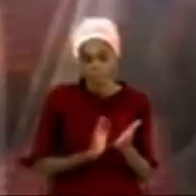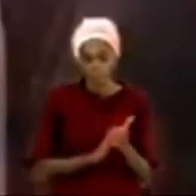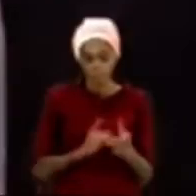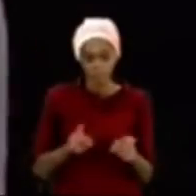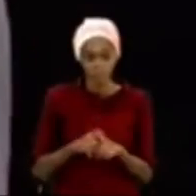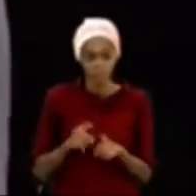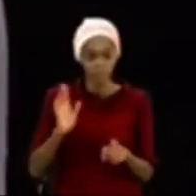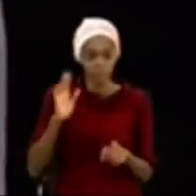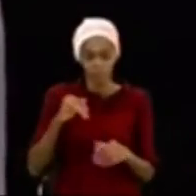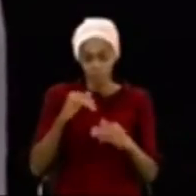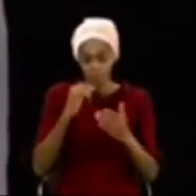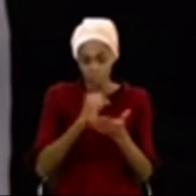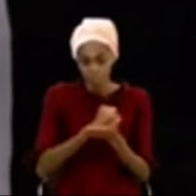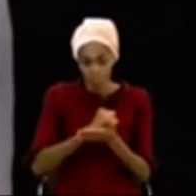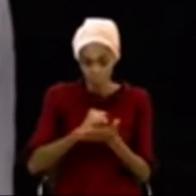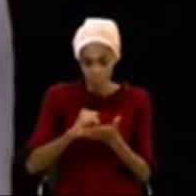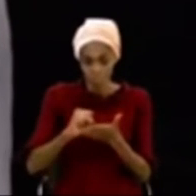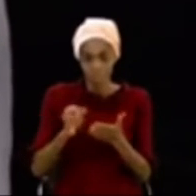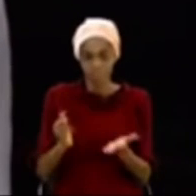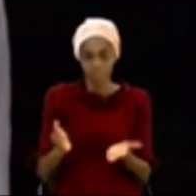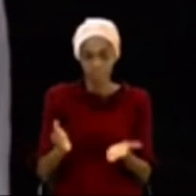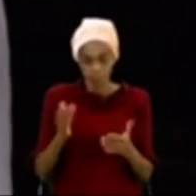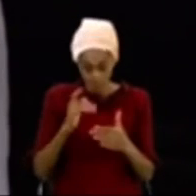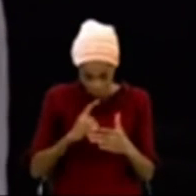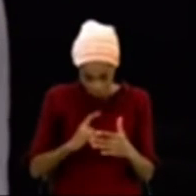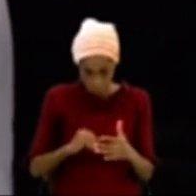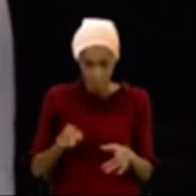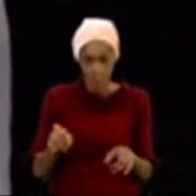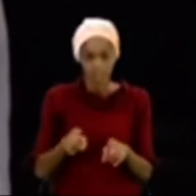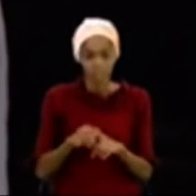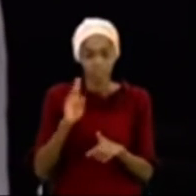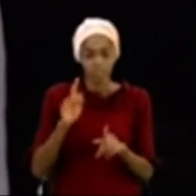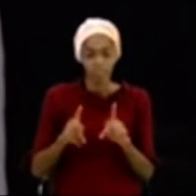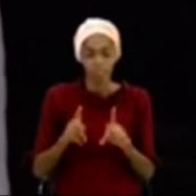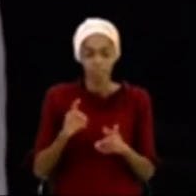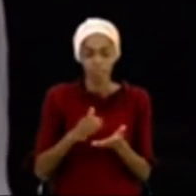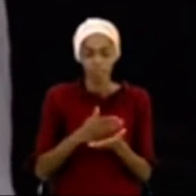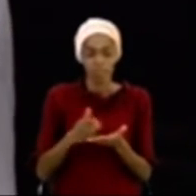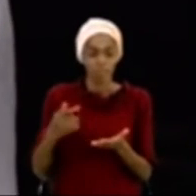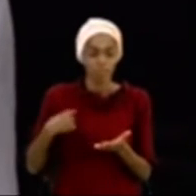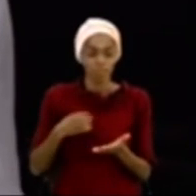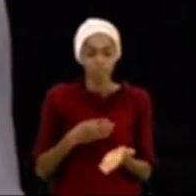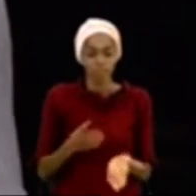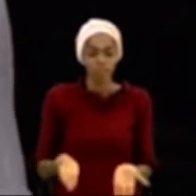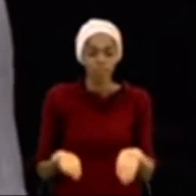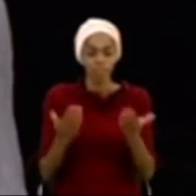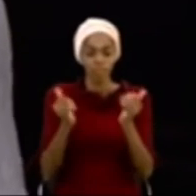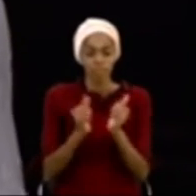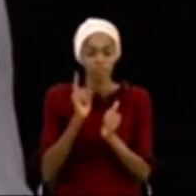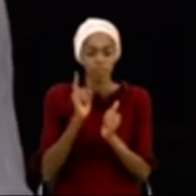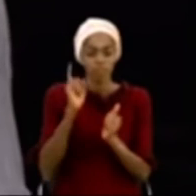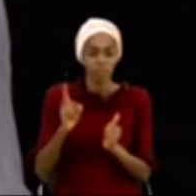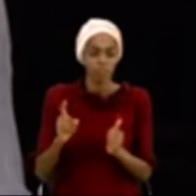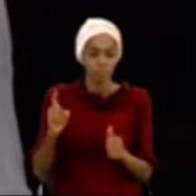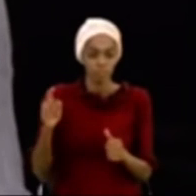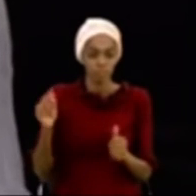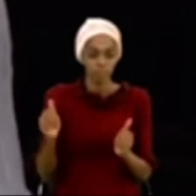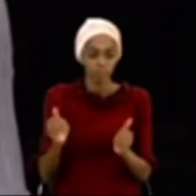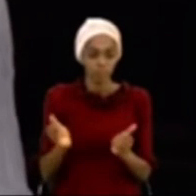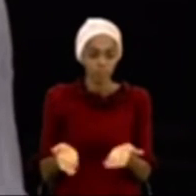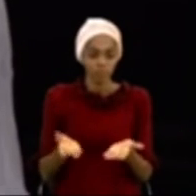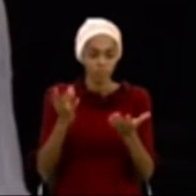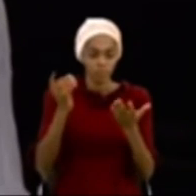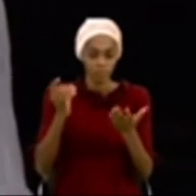We will rise with you, lifted on your wings. things, and the world will